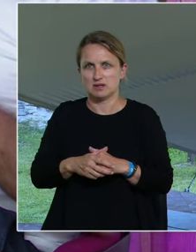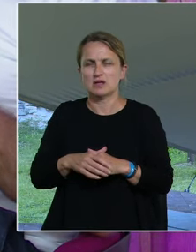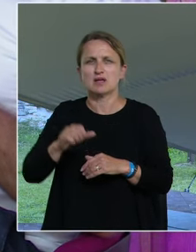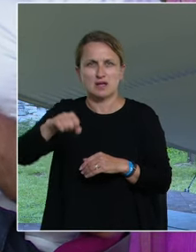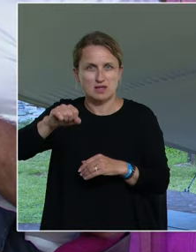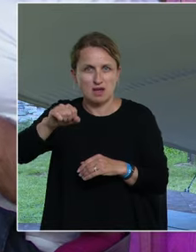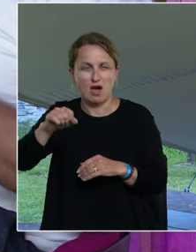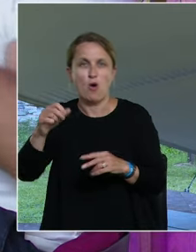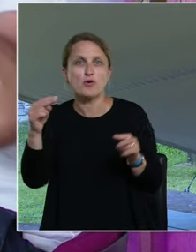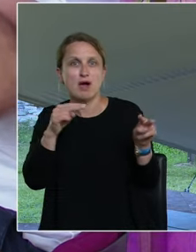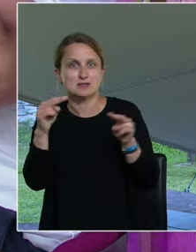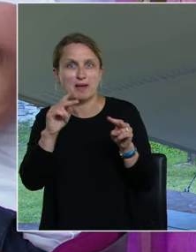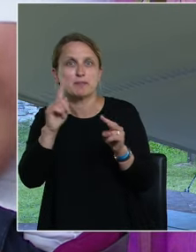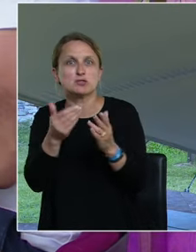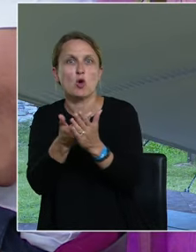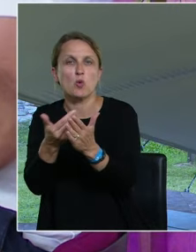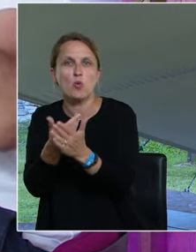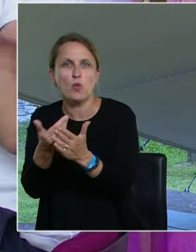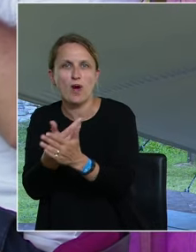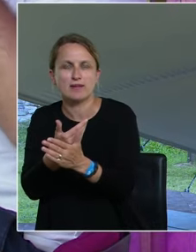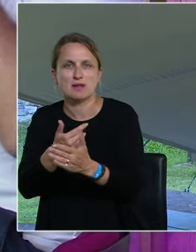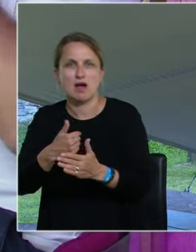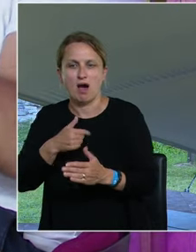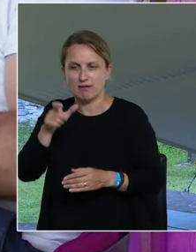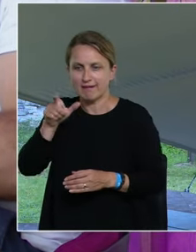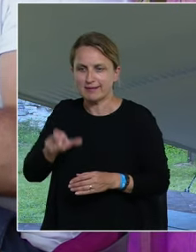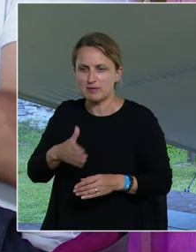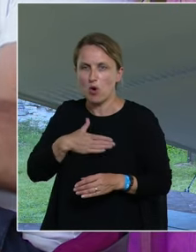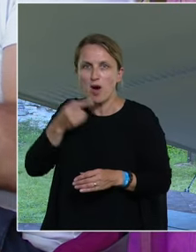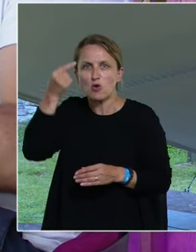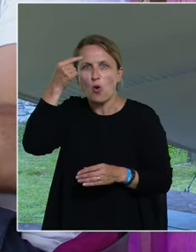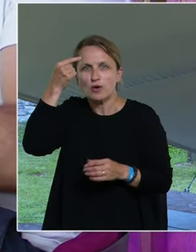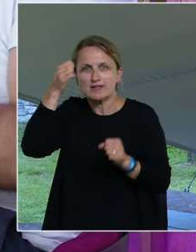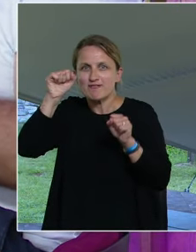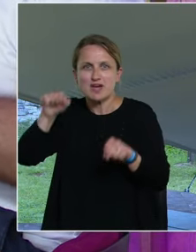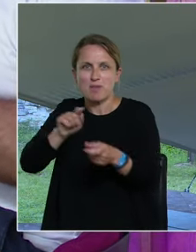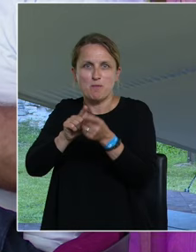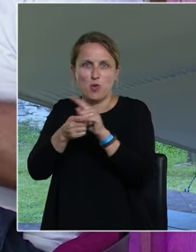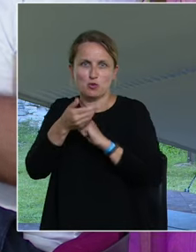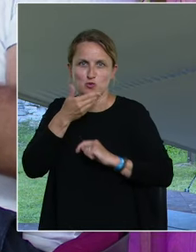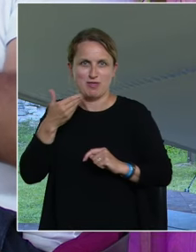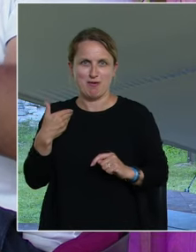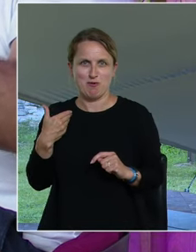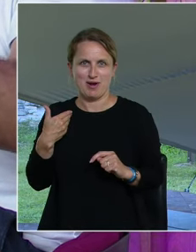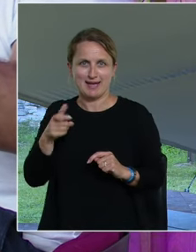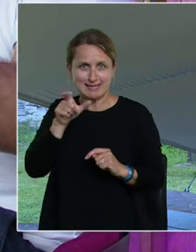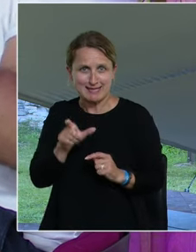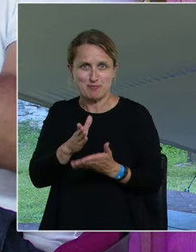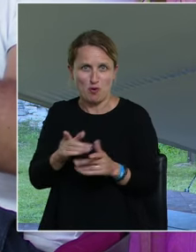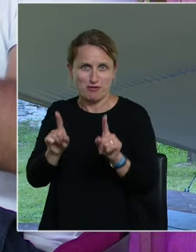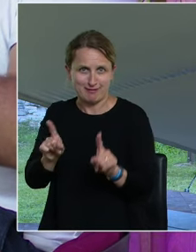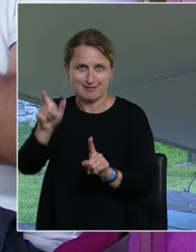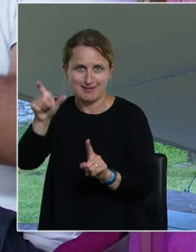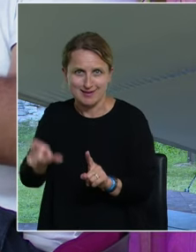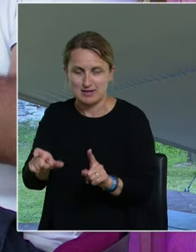aspects that are absolutely new. But I said our cognitive sort of capabilities have not changed. So that's instead of like trying